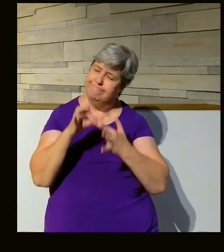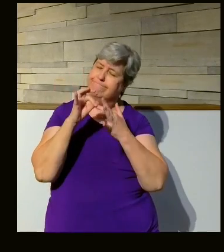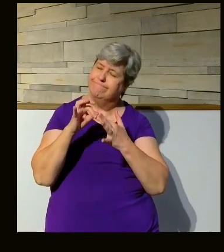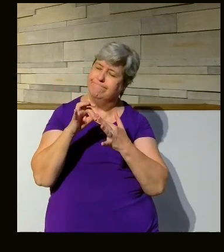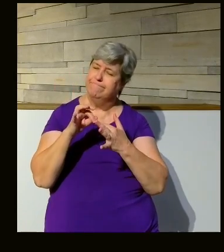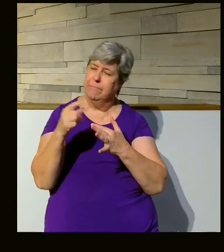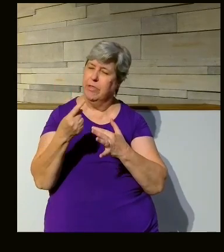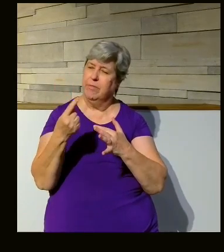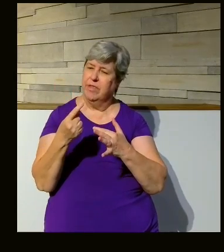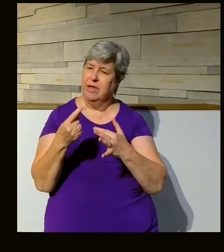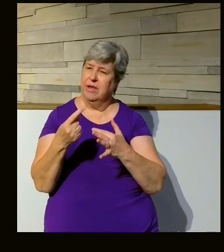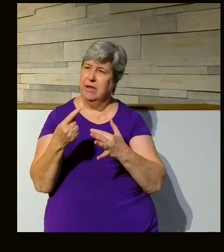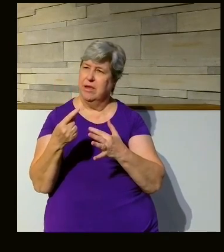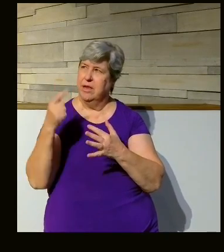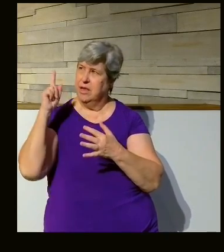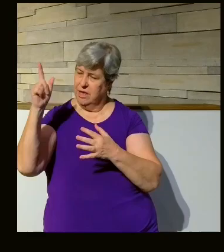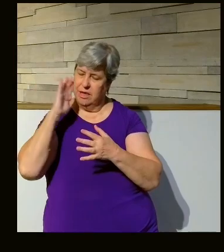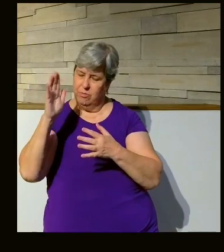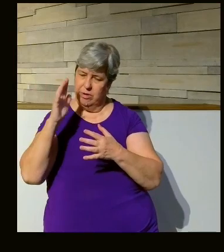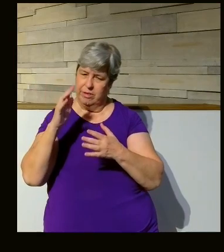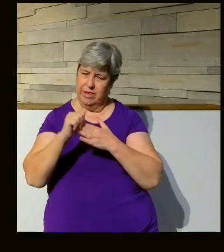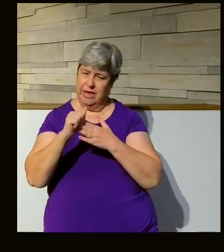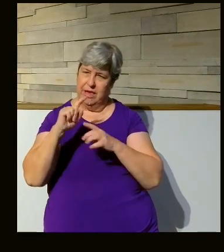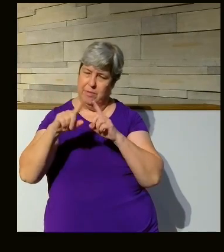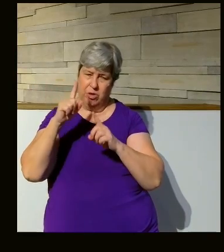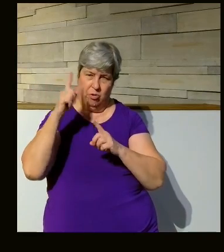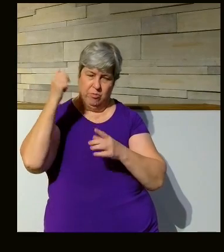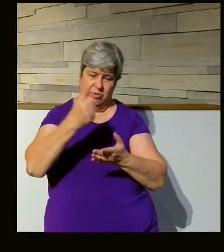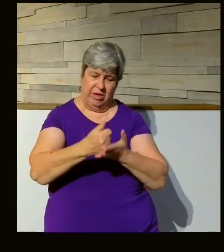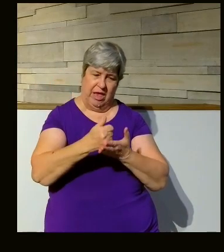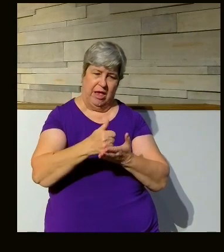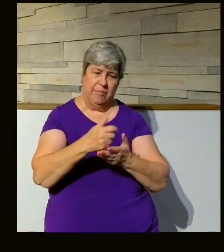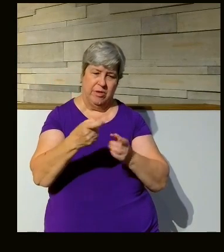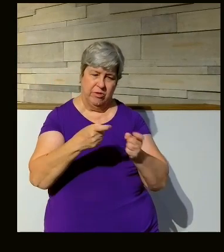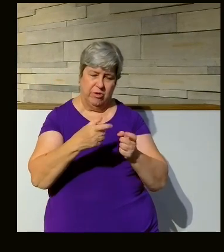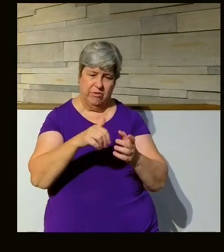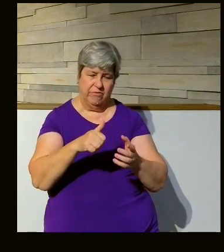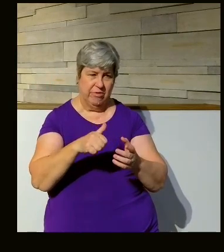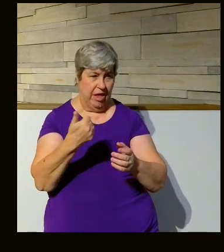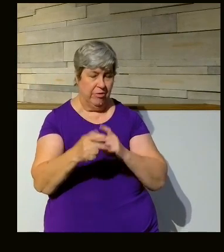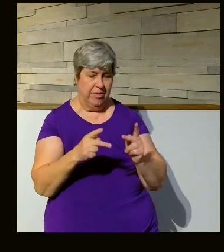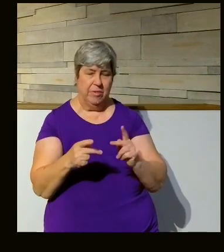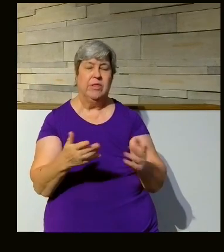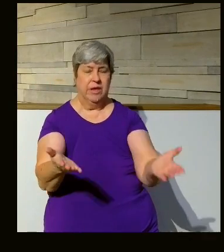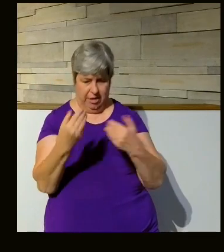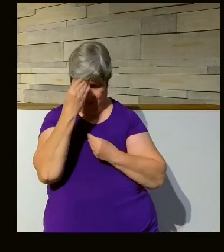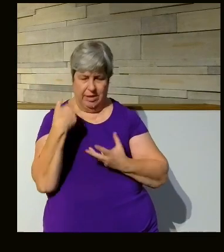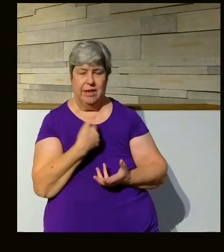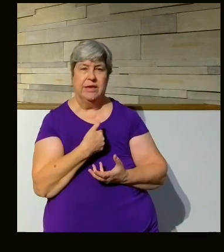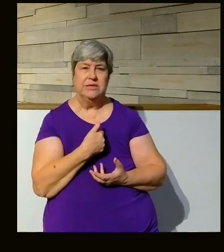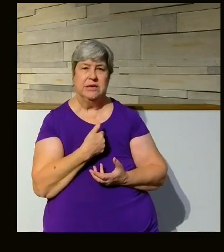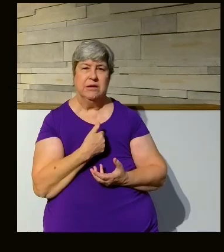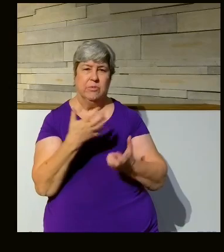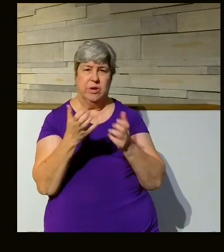your life to be an under-shepherd, under His shepherding, and you are to shepherd others. We want to hear about that. Come forward and to tell a church about